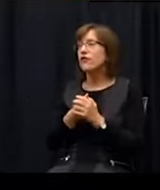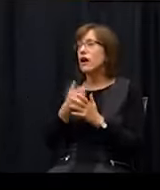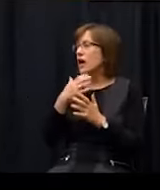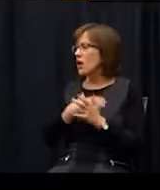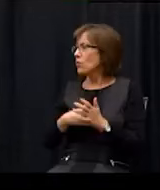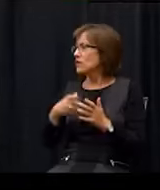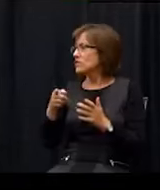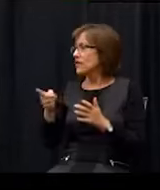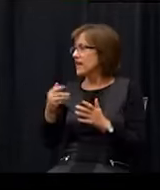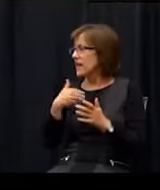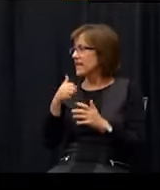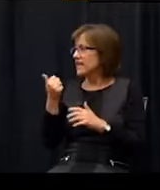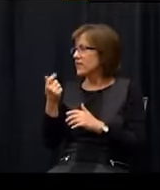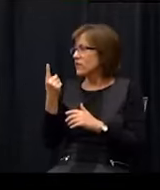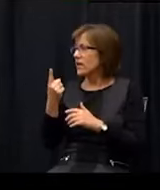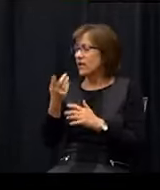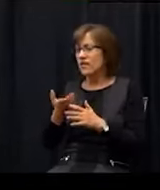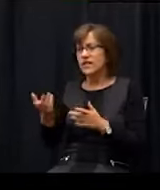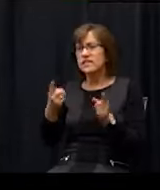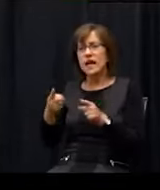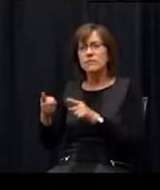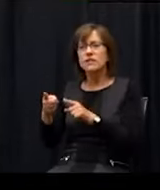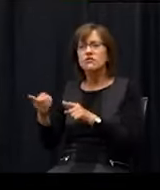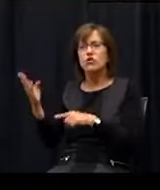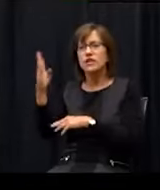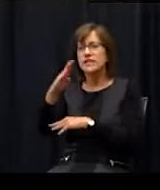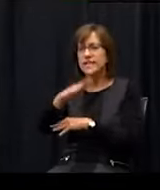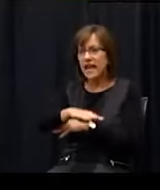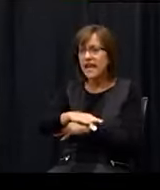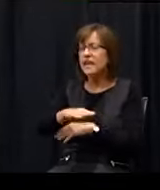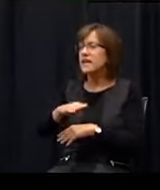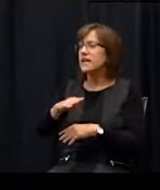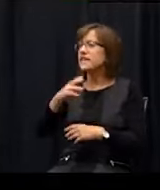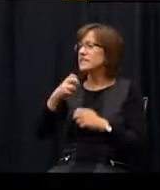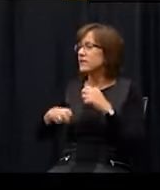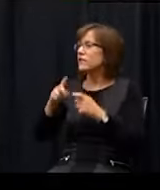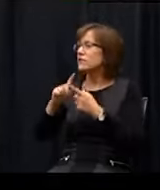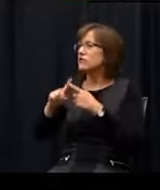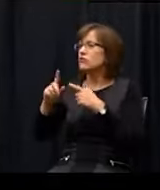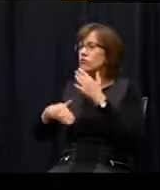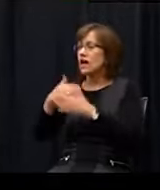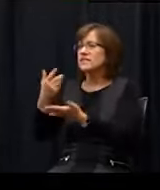one, because if things happen during the day, it's hard to process it the next day sometimes, but